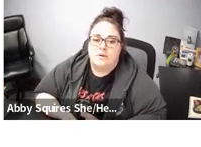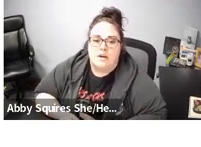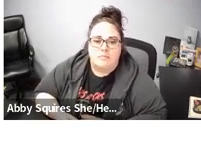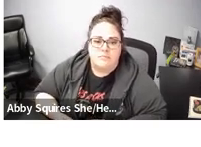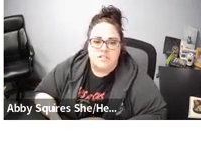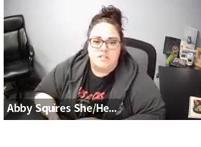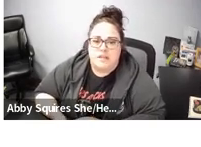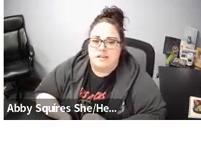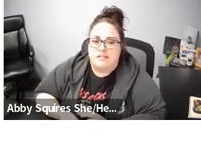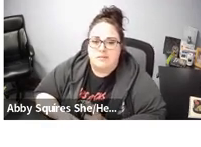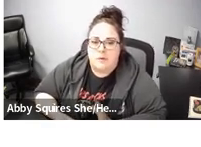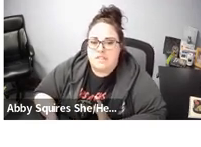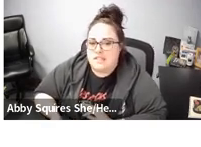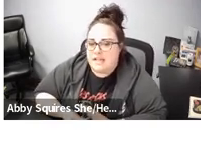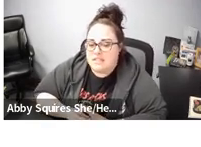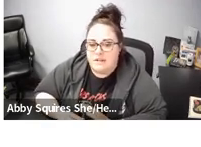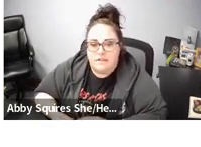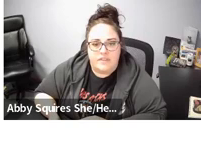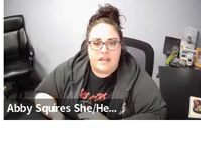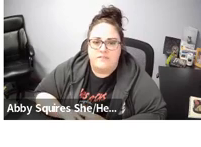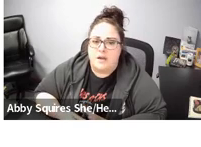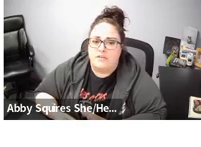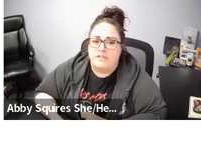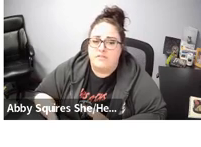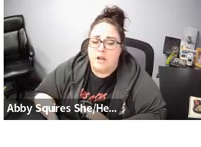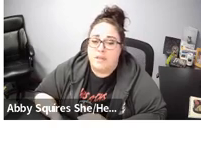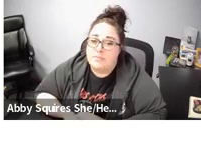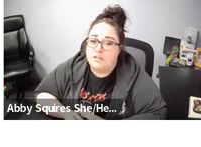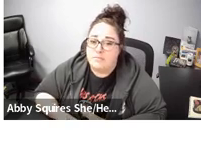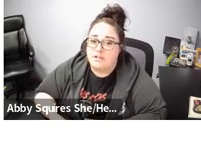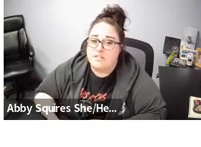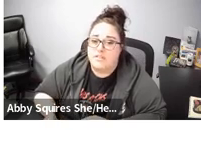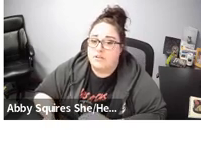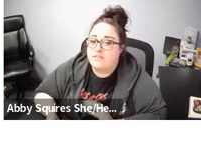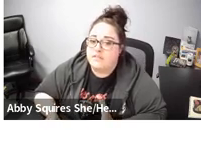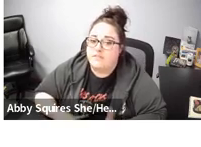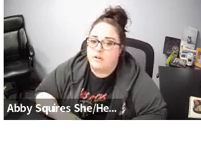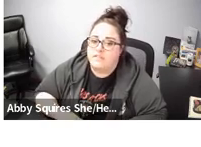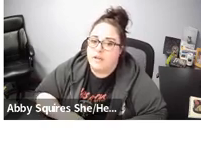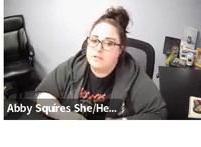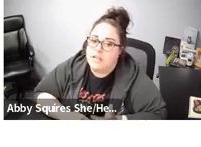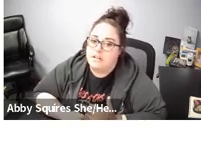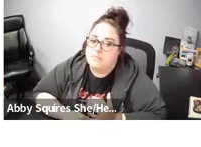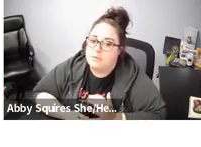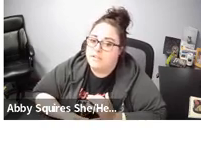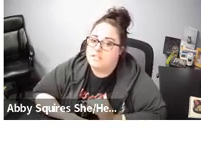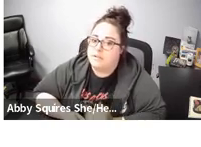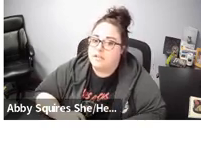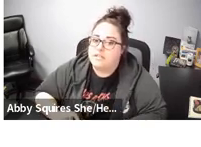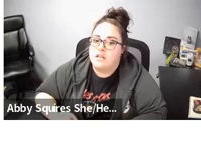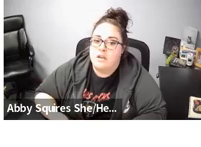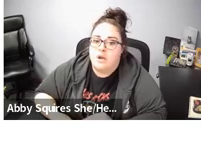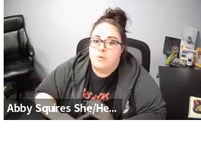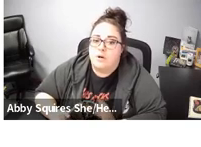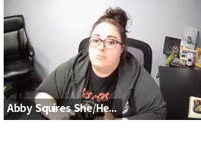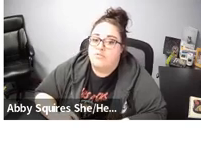So just some like quotes and stats that I found from able gamers, 35 to 45% of people with